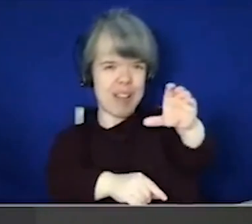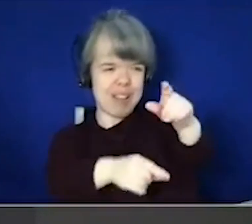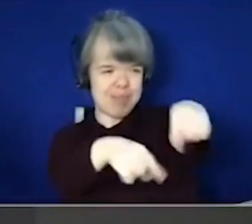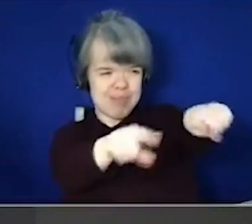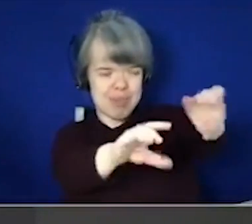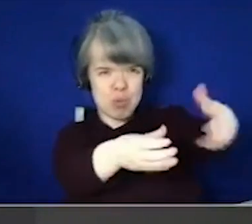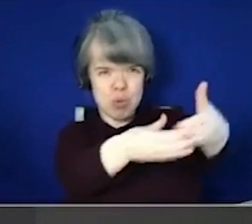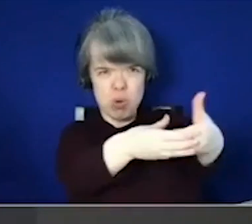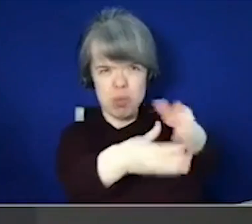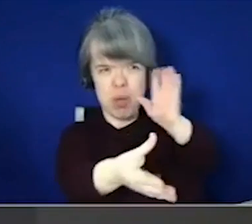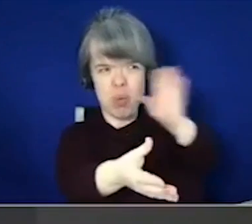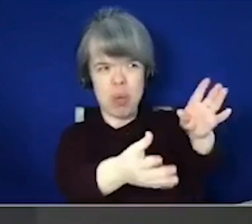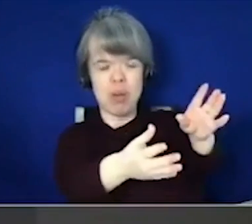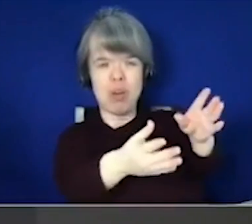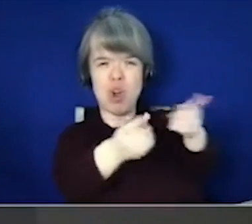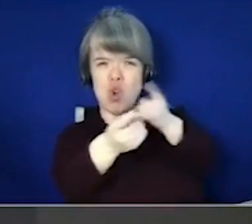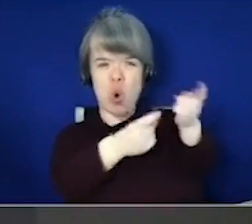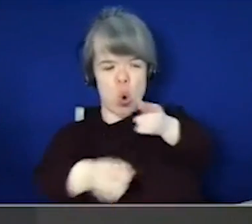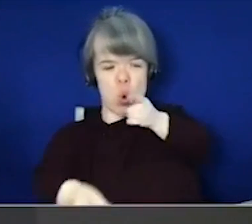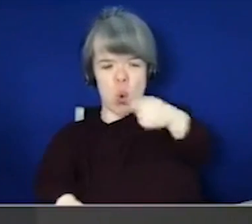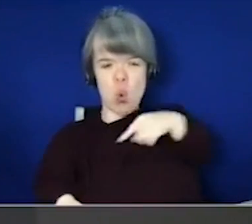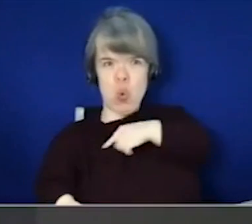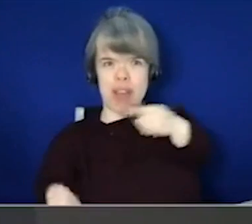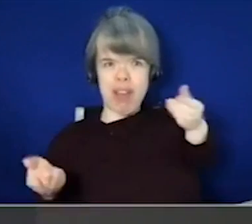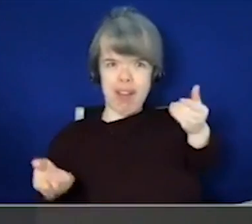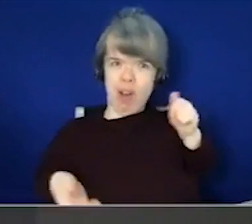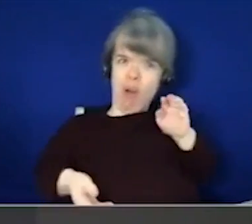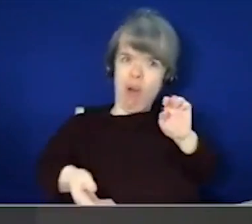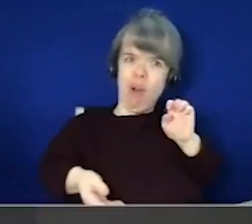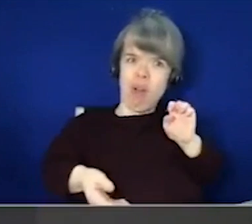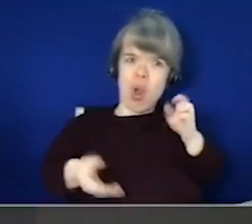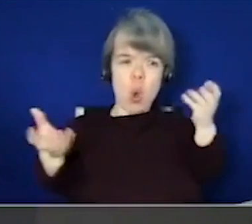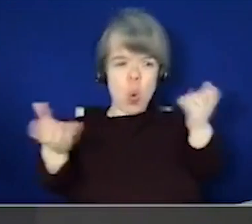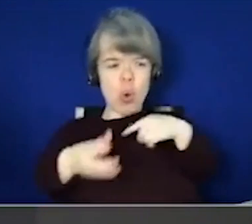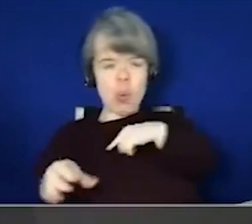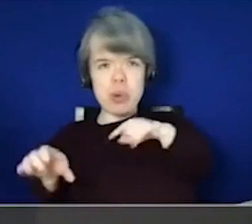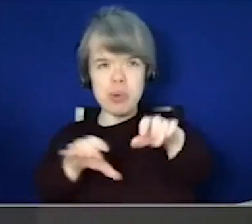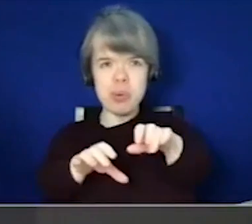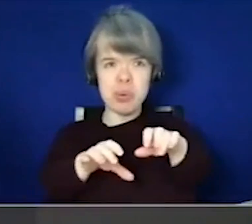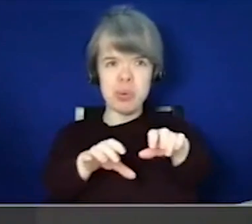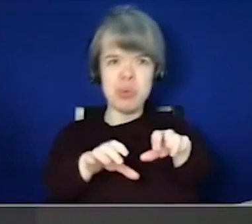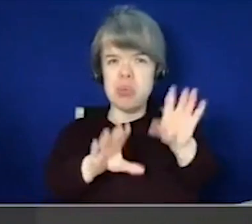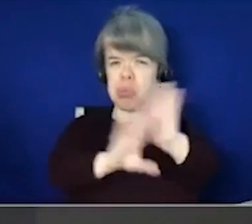company is directly related to the leadership that you have provided. But the